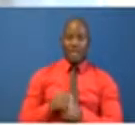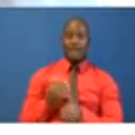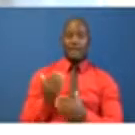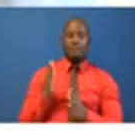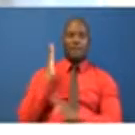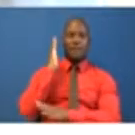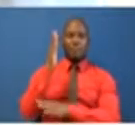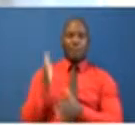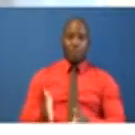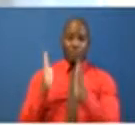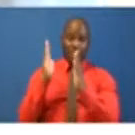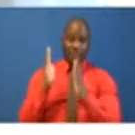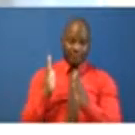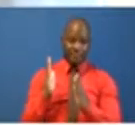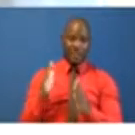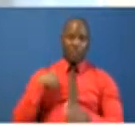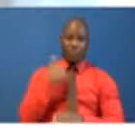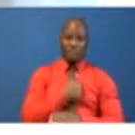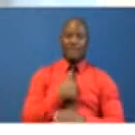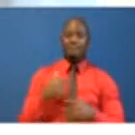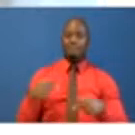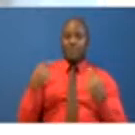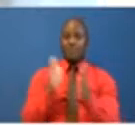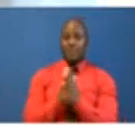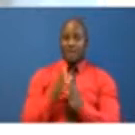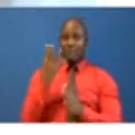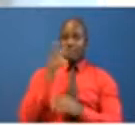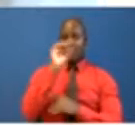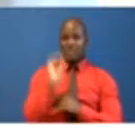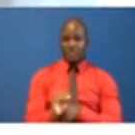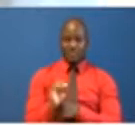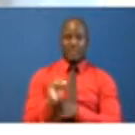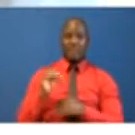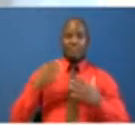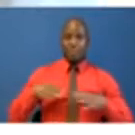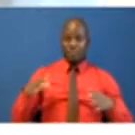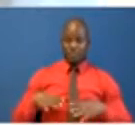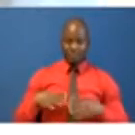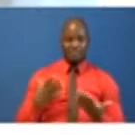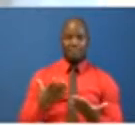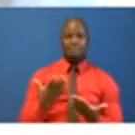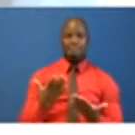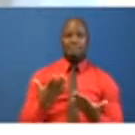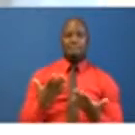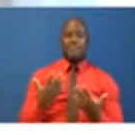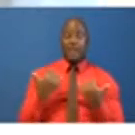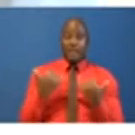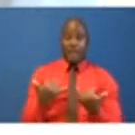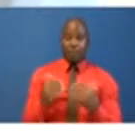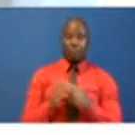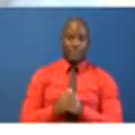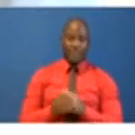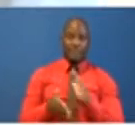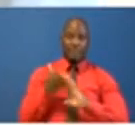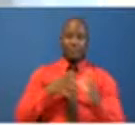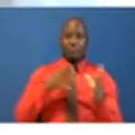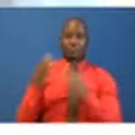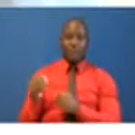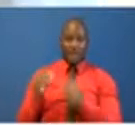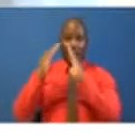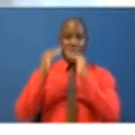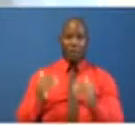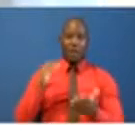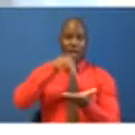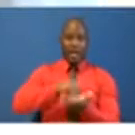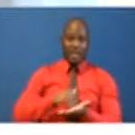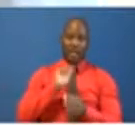expressway because we we can argue that only four percent of the city is scattered for now but then quickly to come to housing